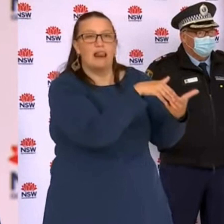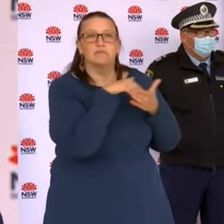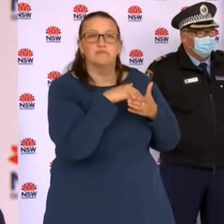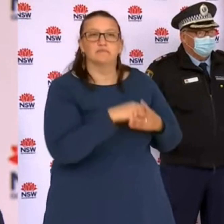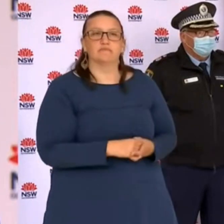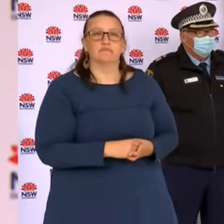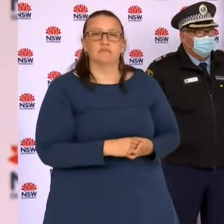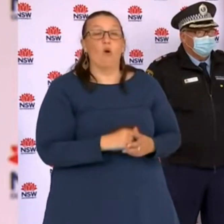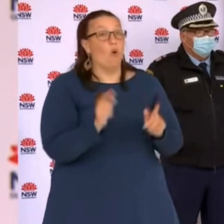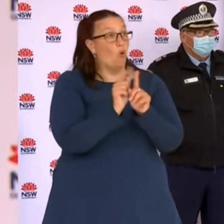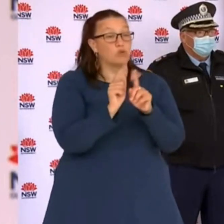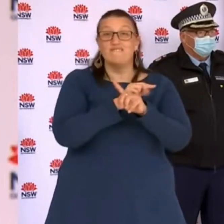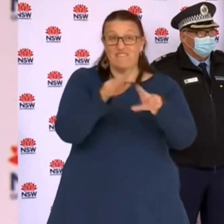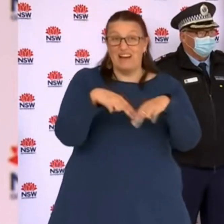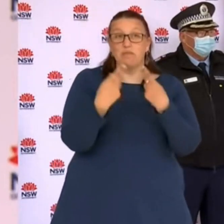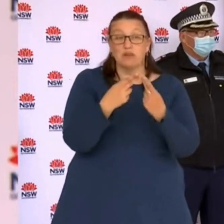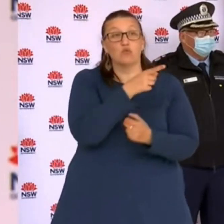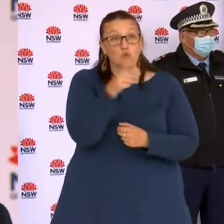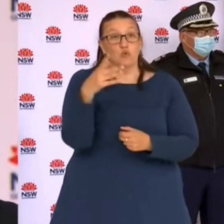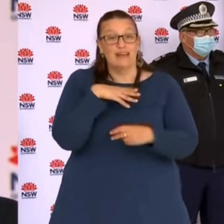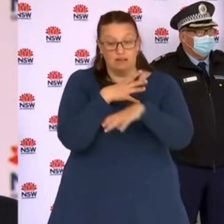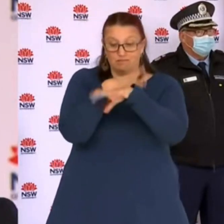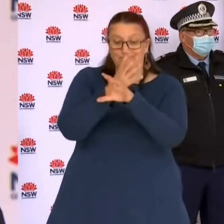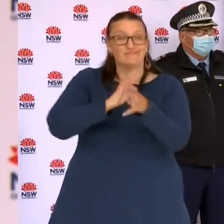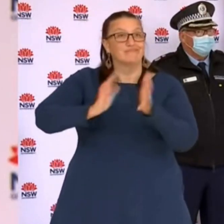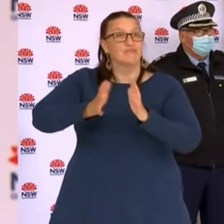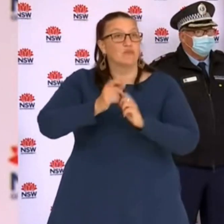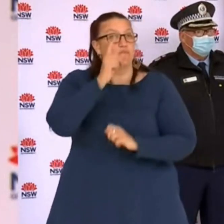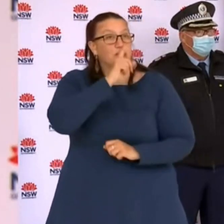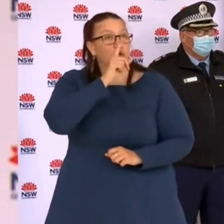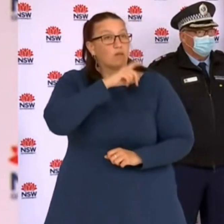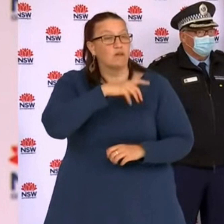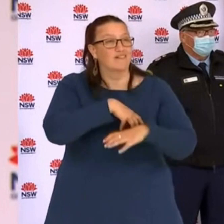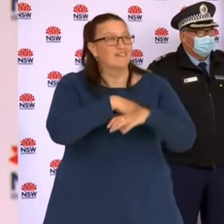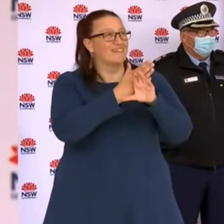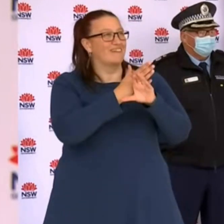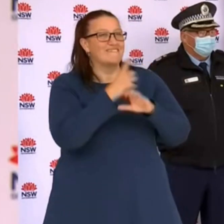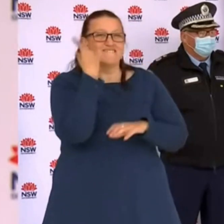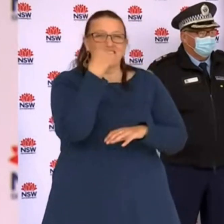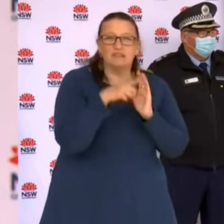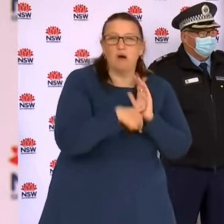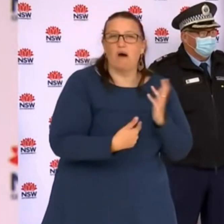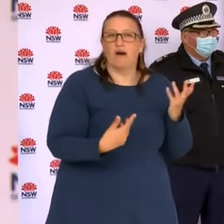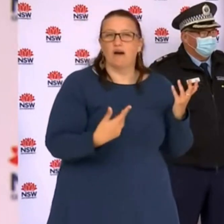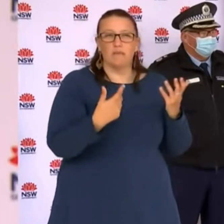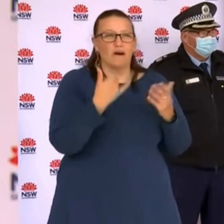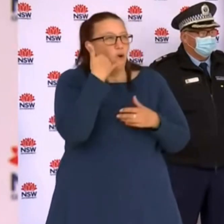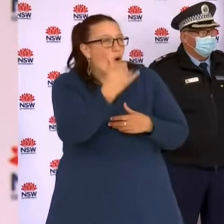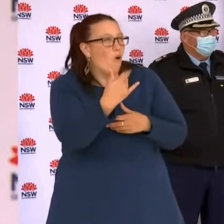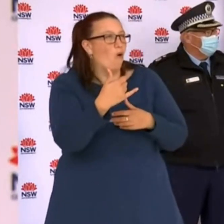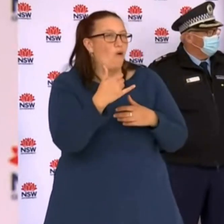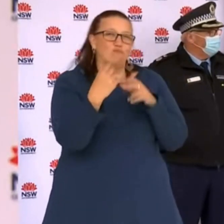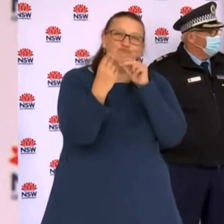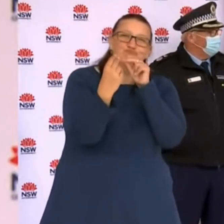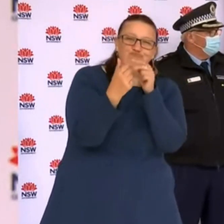through virtual means, through phone contact, through FaceTime. There's opportunities for all of us to reach out to people that we know live on their own,